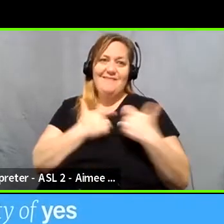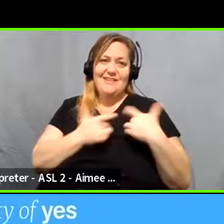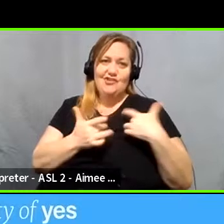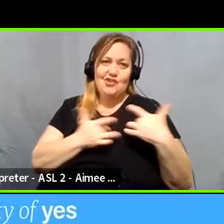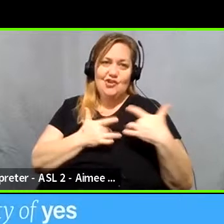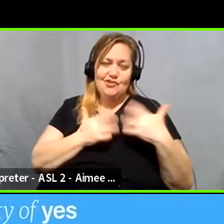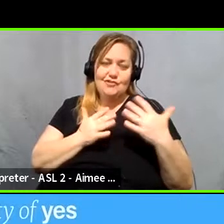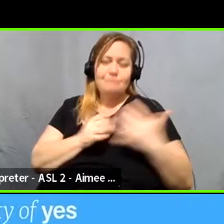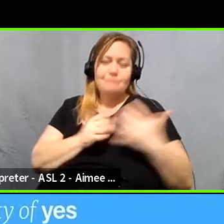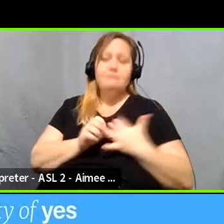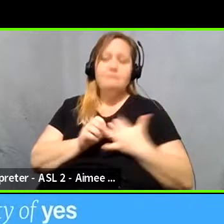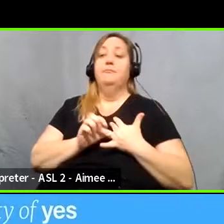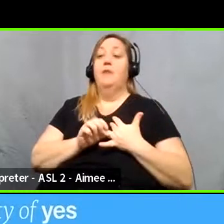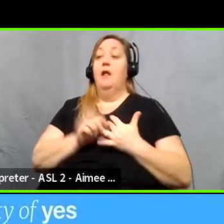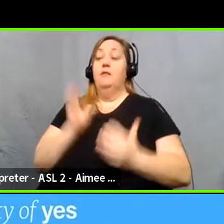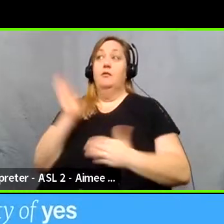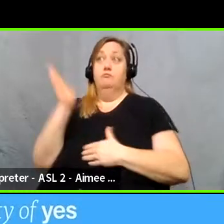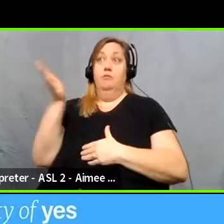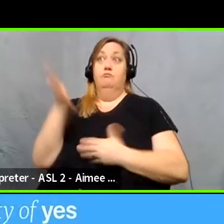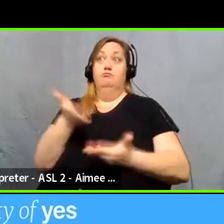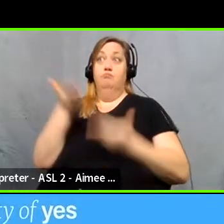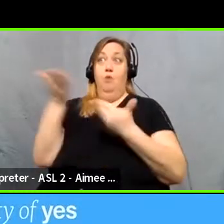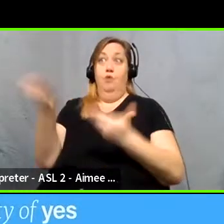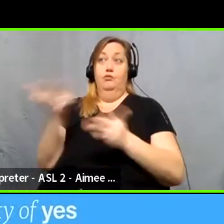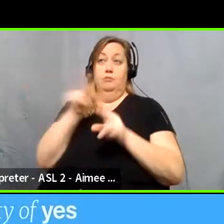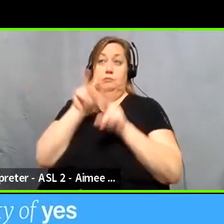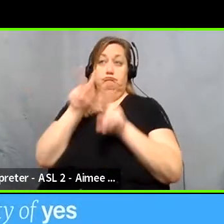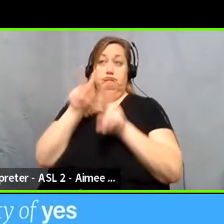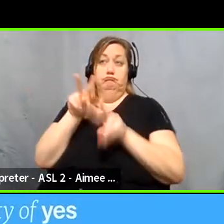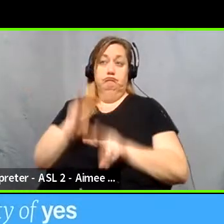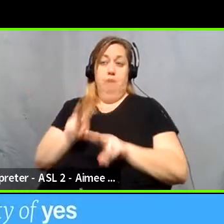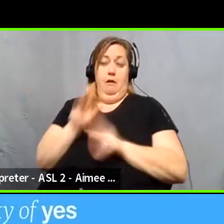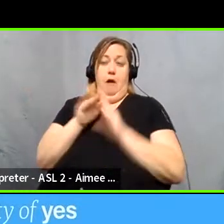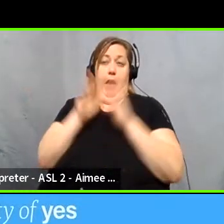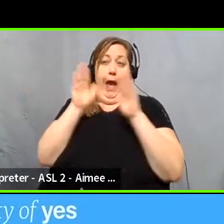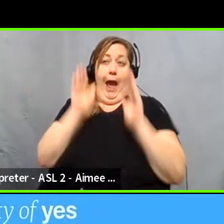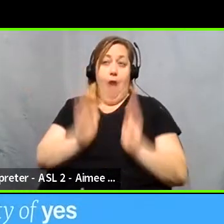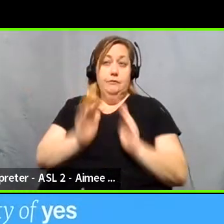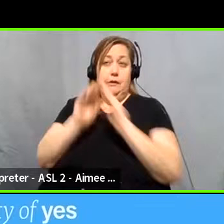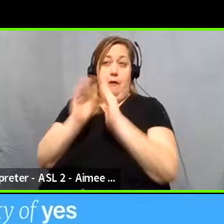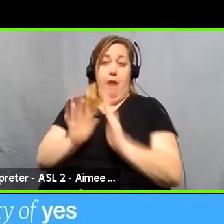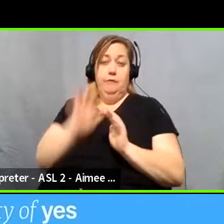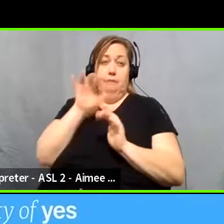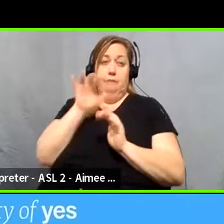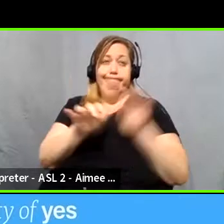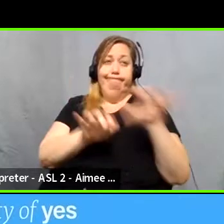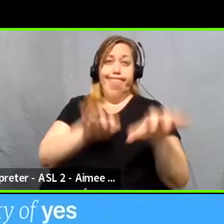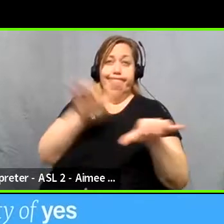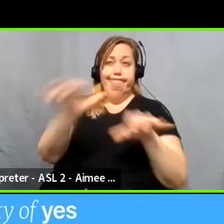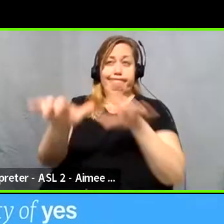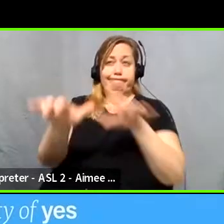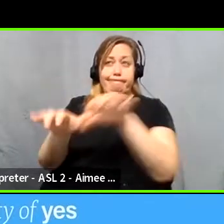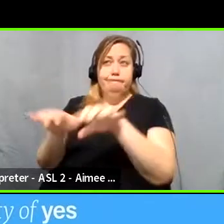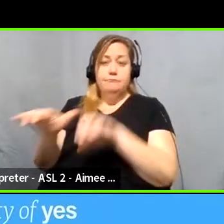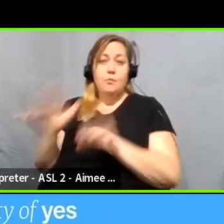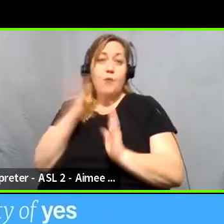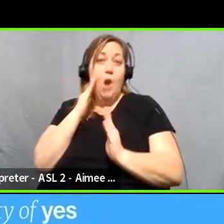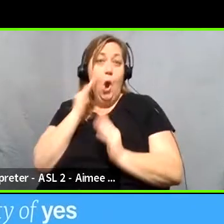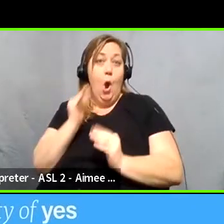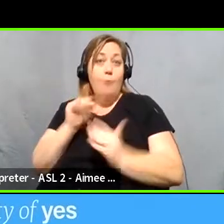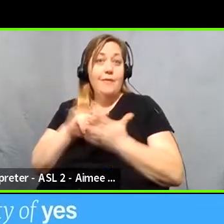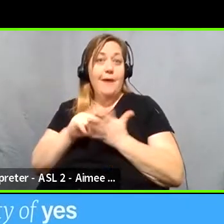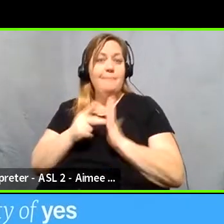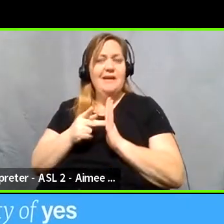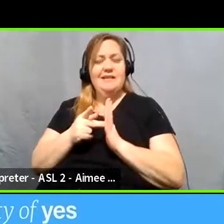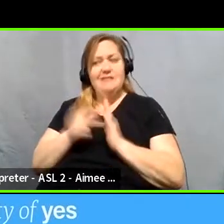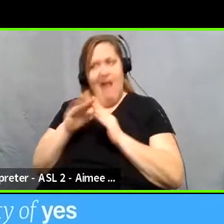Yorkers. And through this proposal, we're looking at a little bit of housing to every neighborhood. And we hope that will mean a little